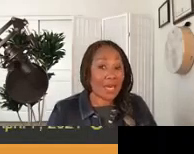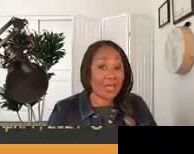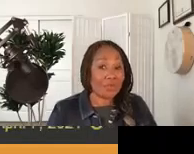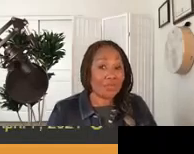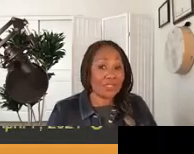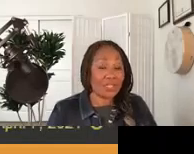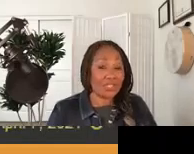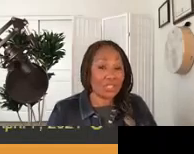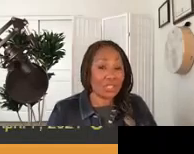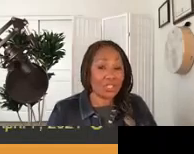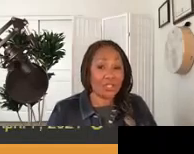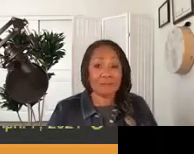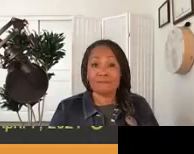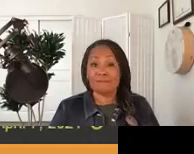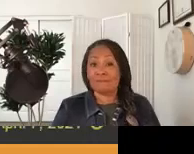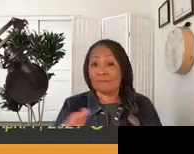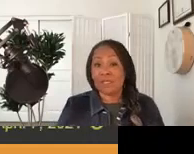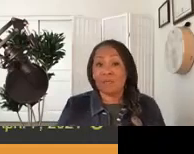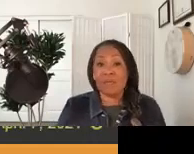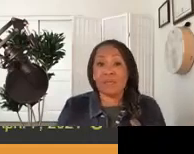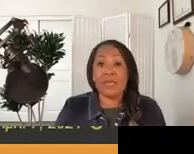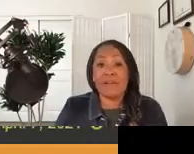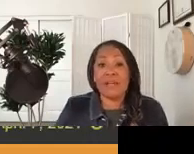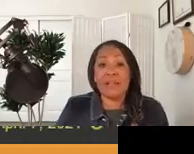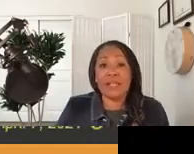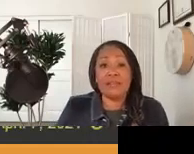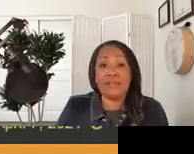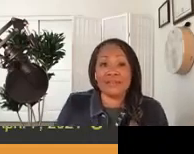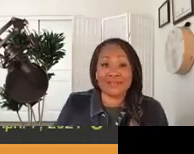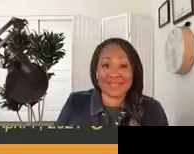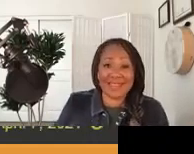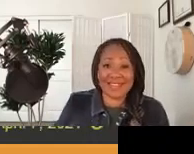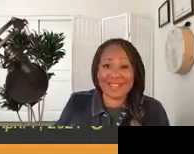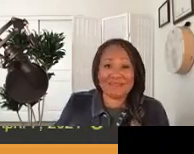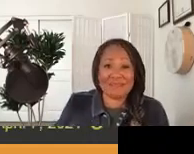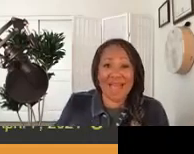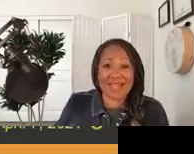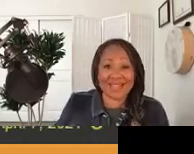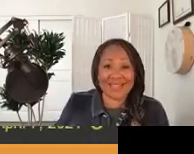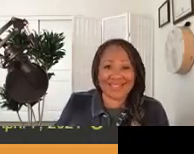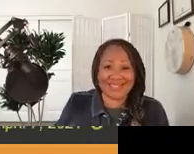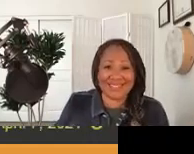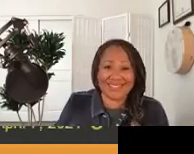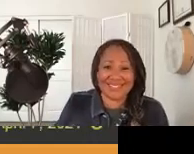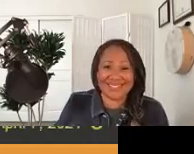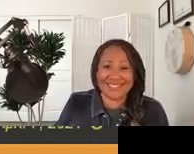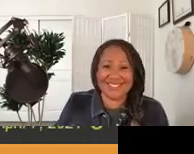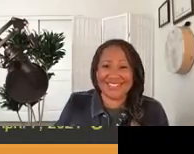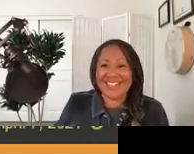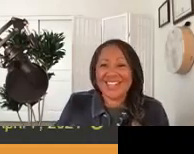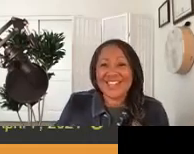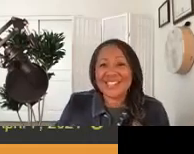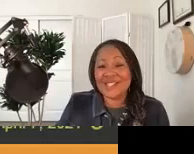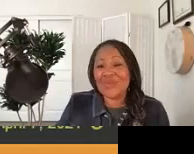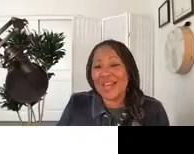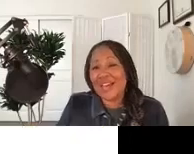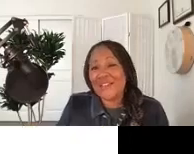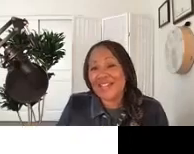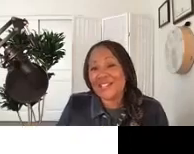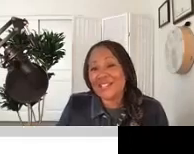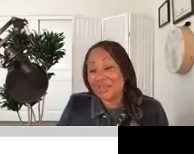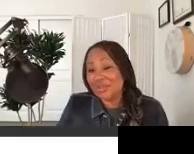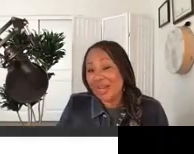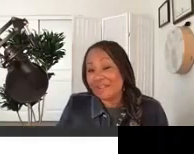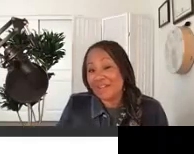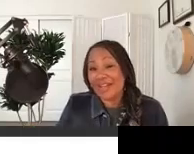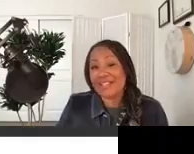not 100% sure. Maybe if I leave and come back. This is what I have had